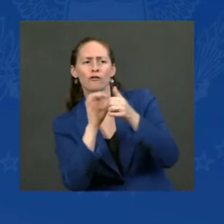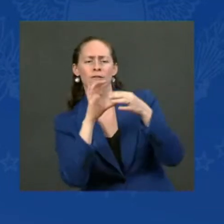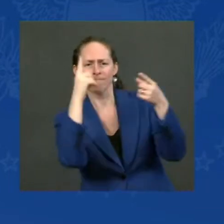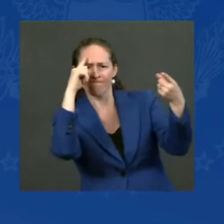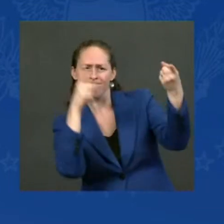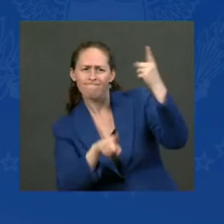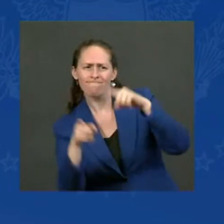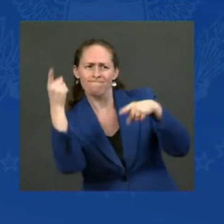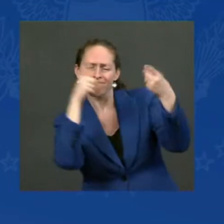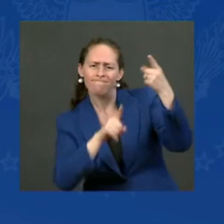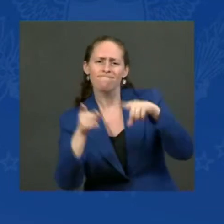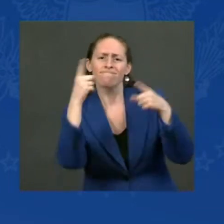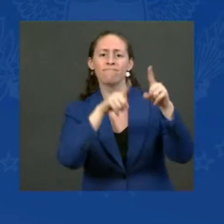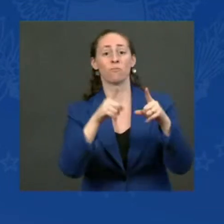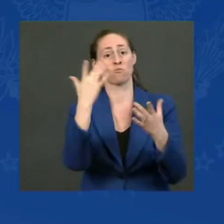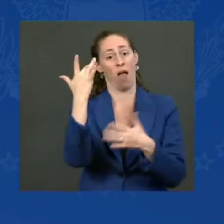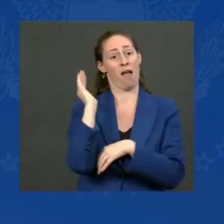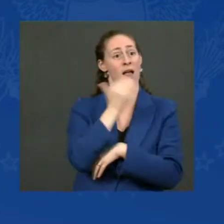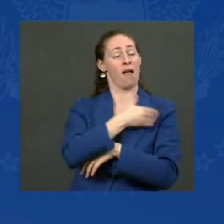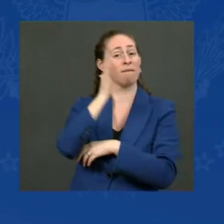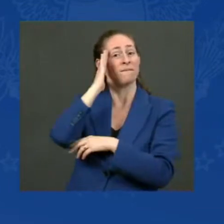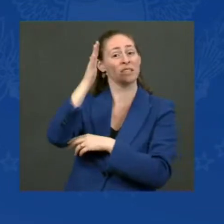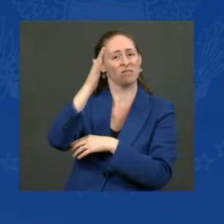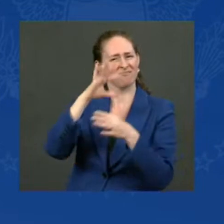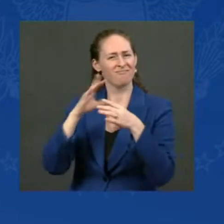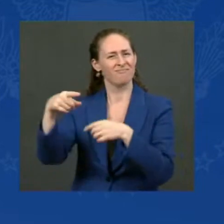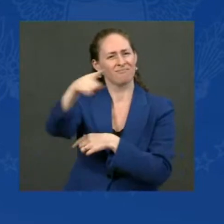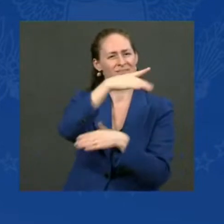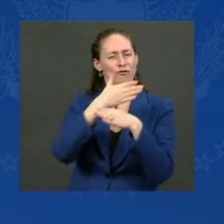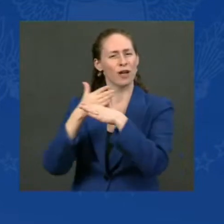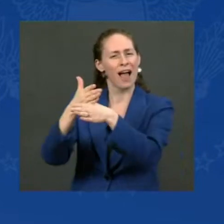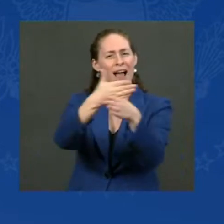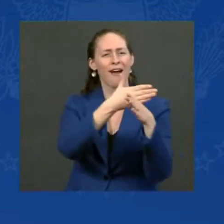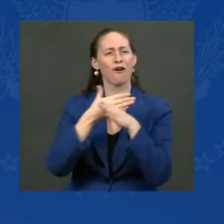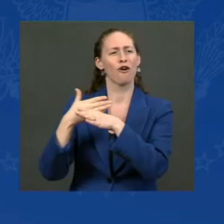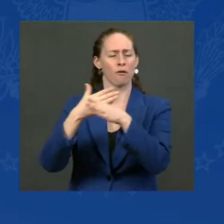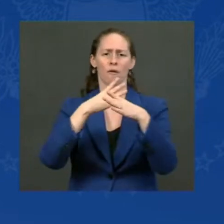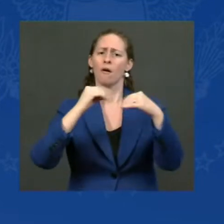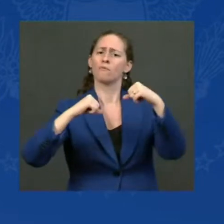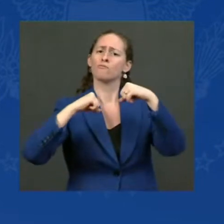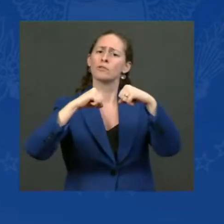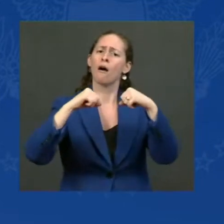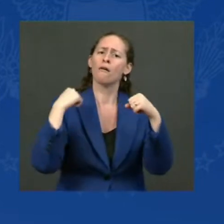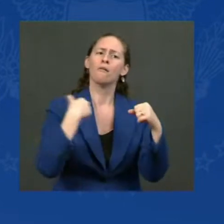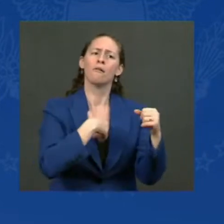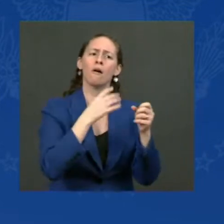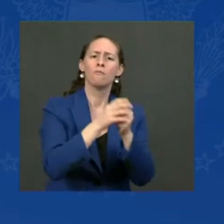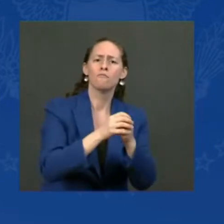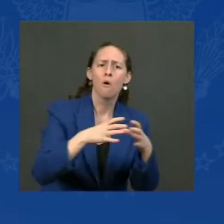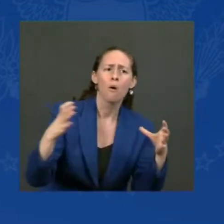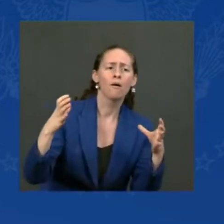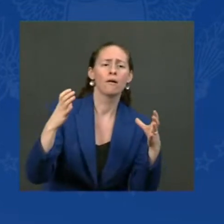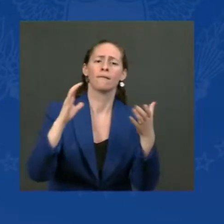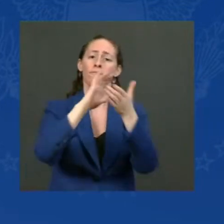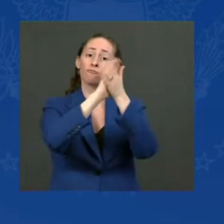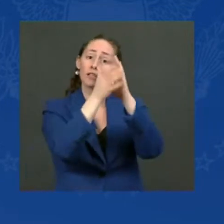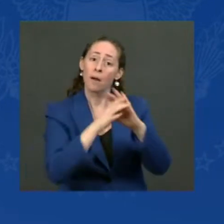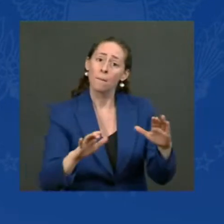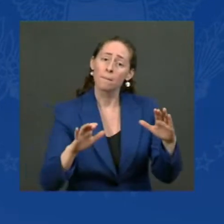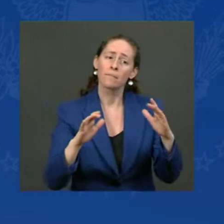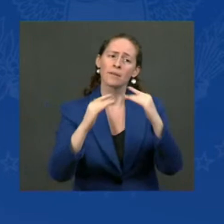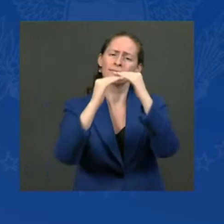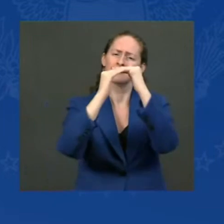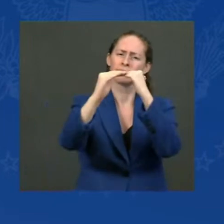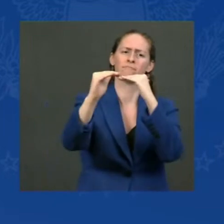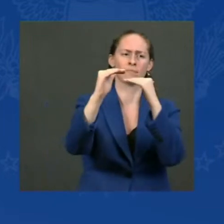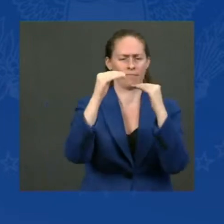future. Our security, our prosperity, and our very freedoms are interconnected, in